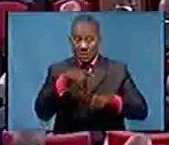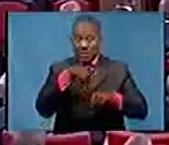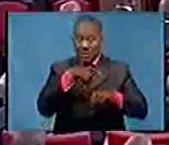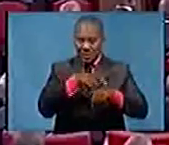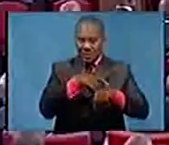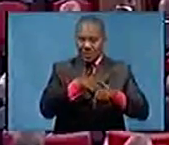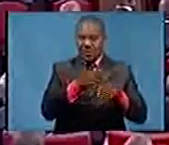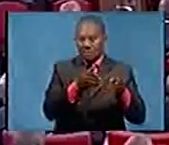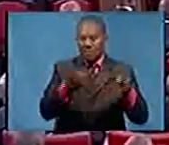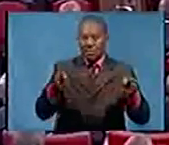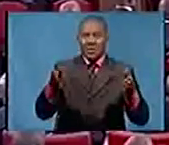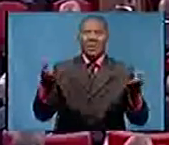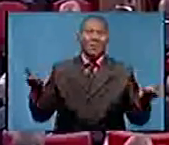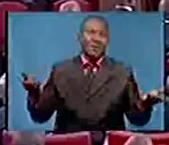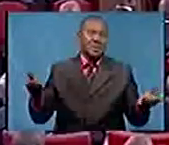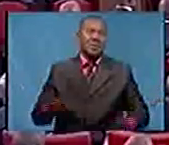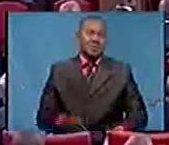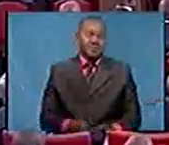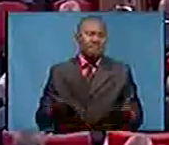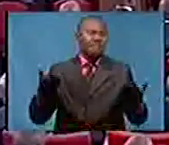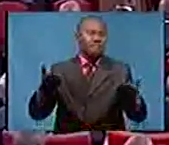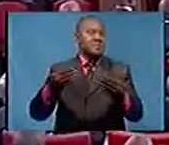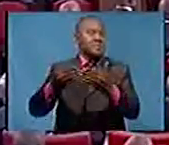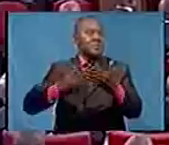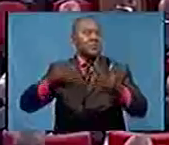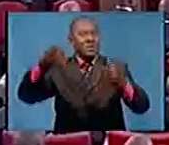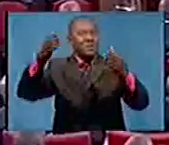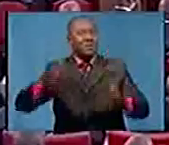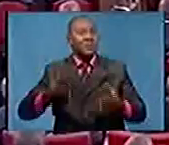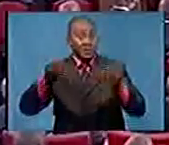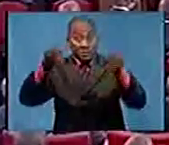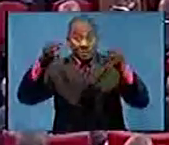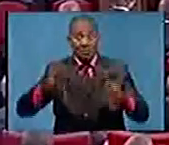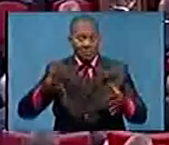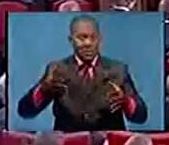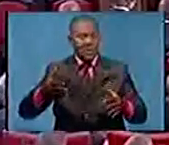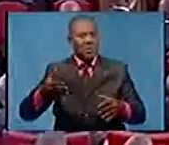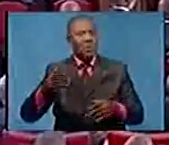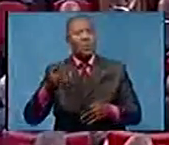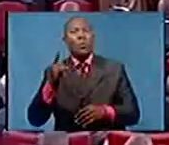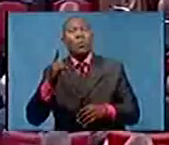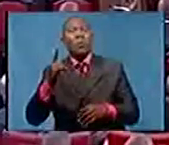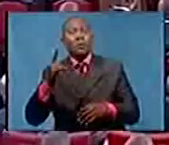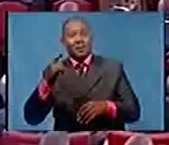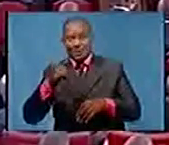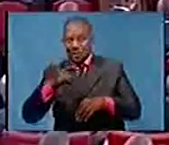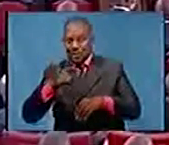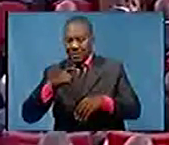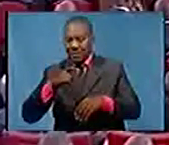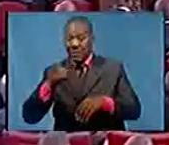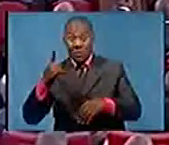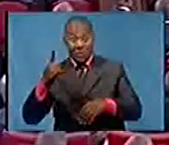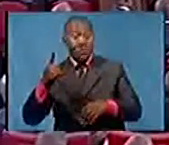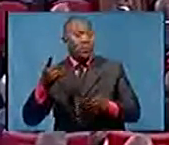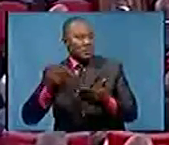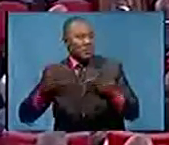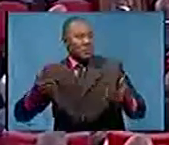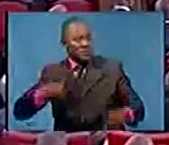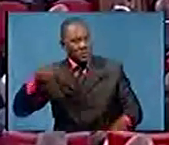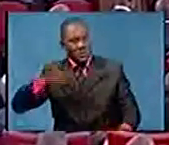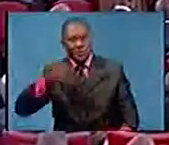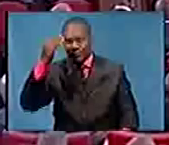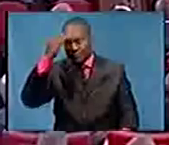application just coming before judgment. But one thing we must all realize, especially those who